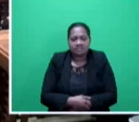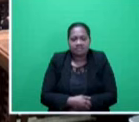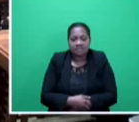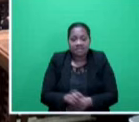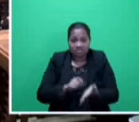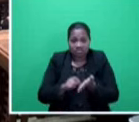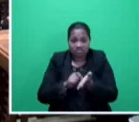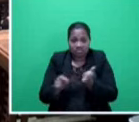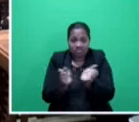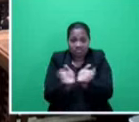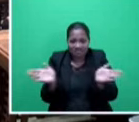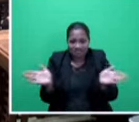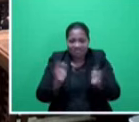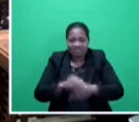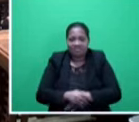Secretary General.